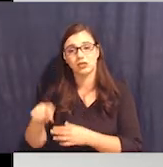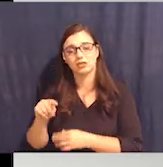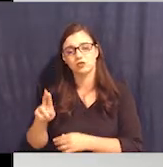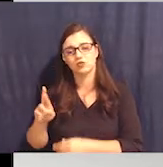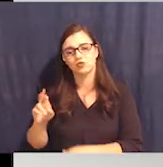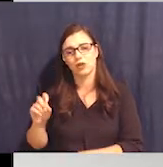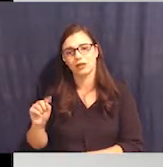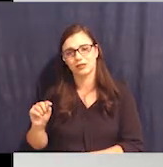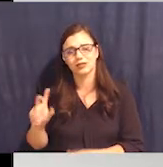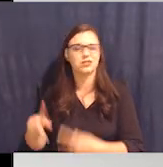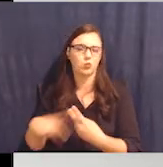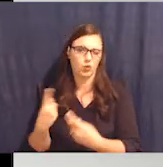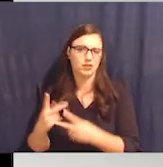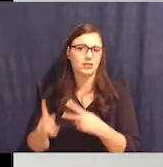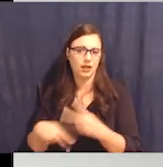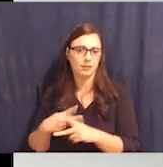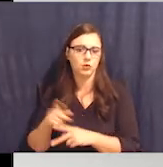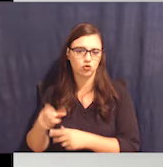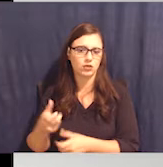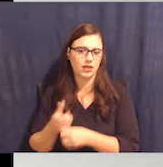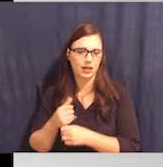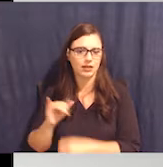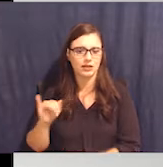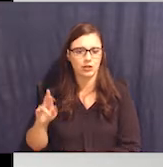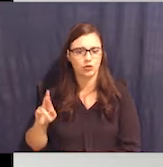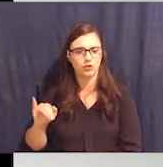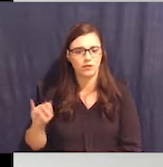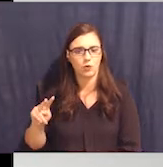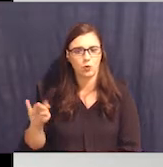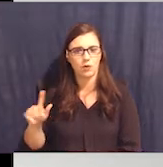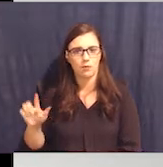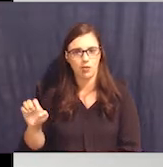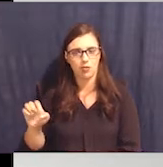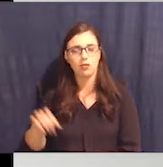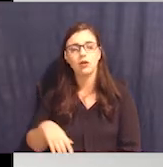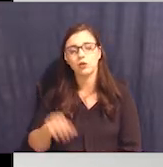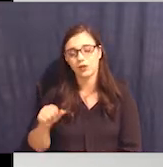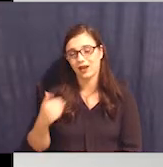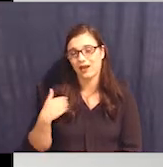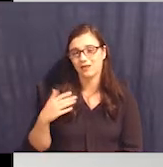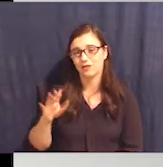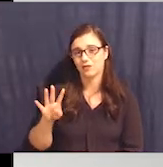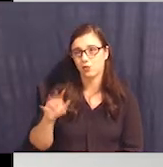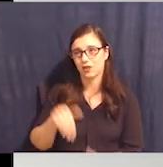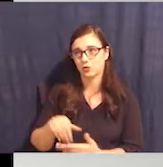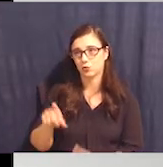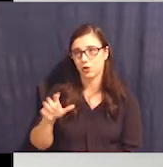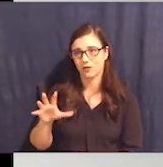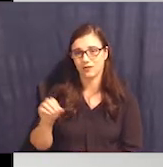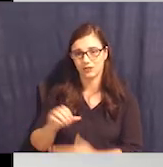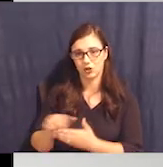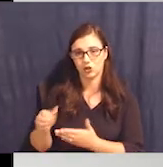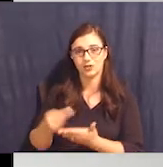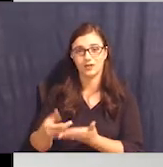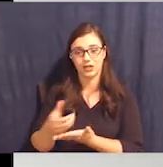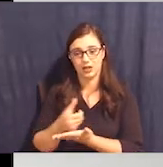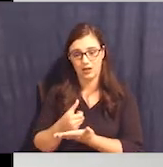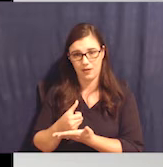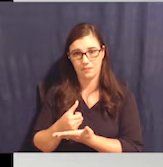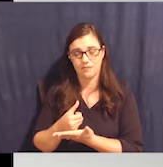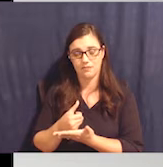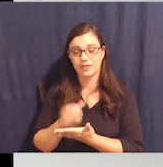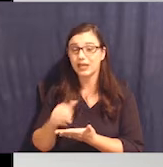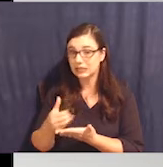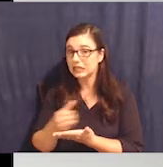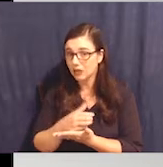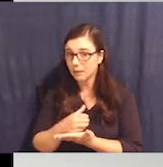special needs trust, and that's the sort of special needs trust you should get, you can have $4,150 of